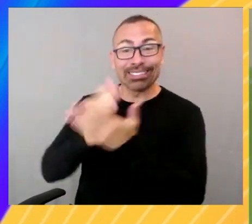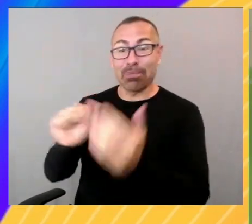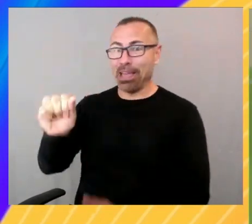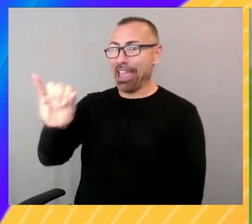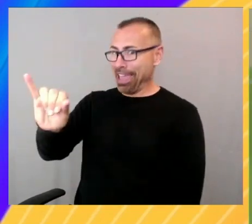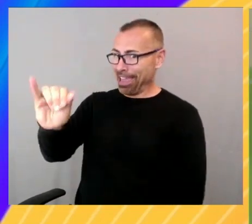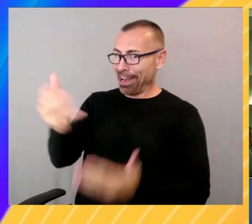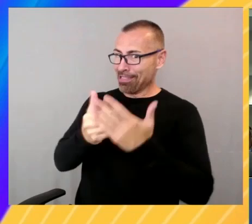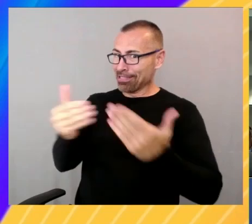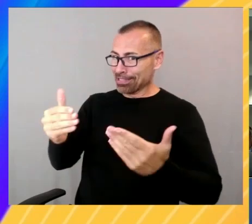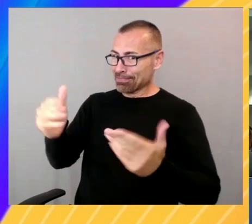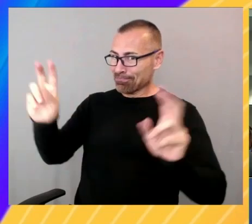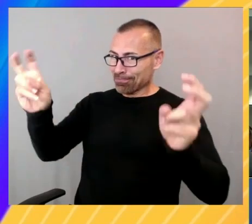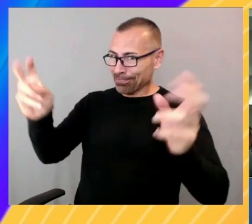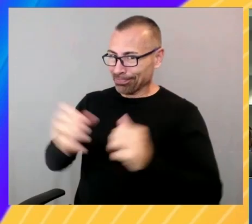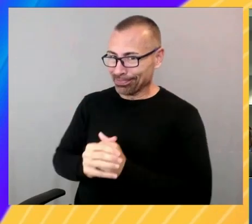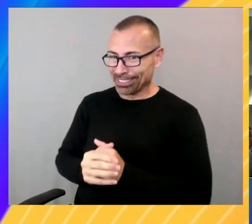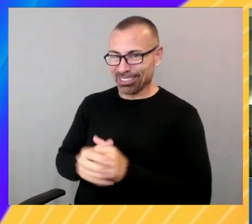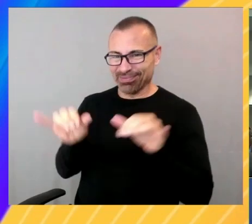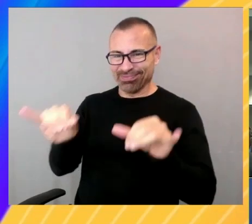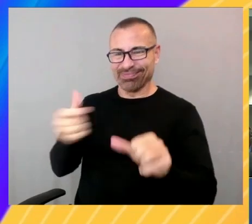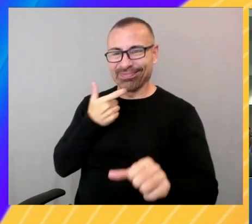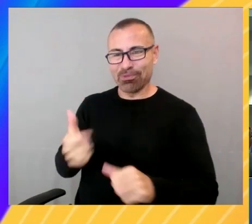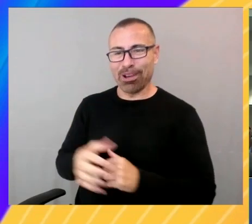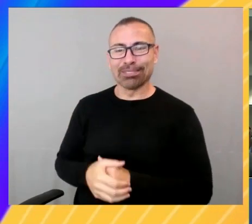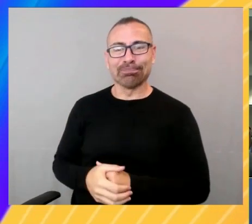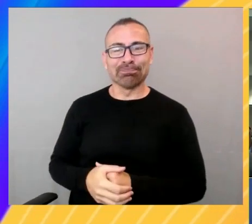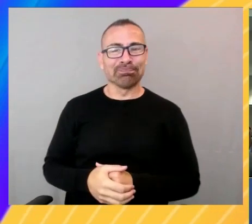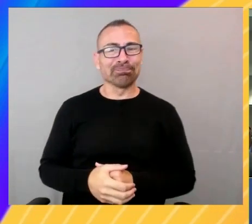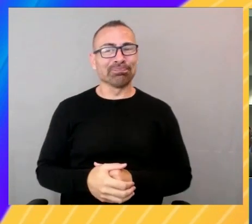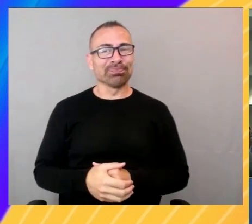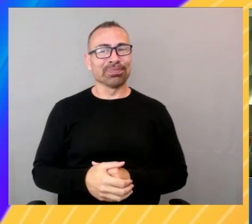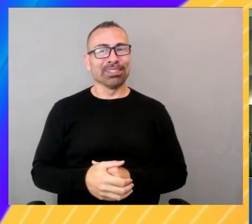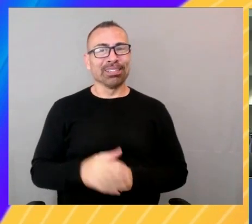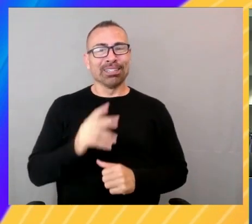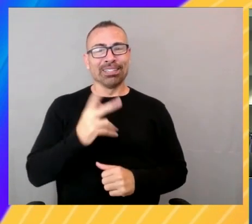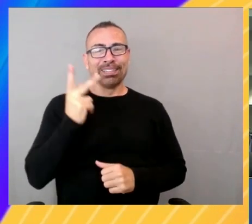Well, stick around because we got some more awesome stuff about scaling your